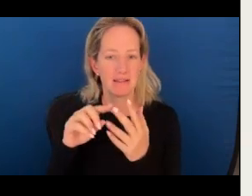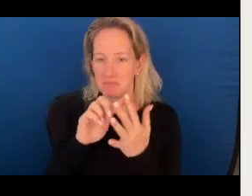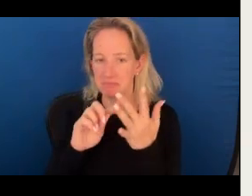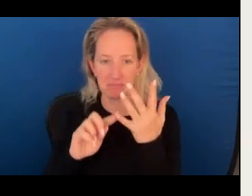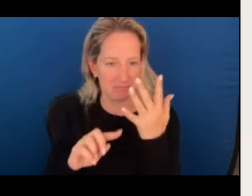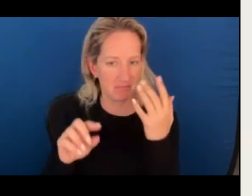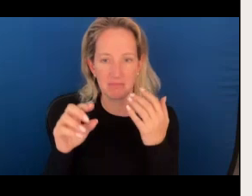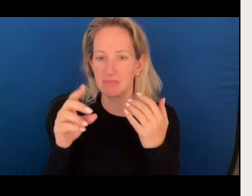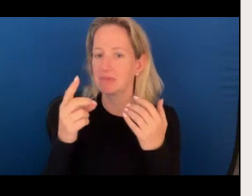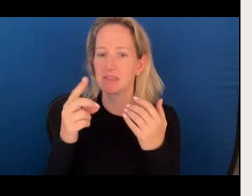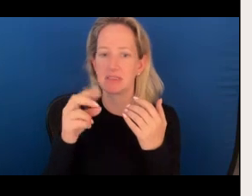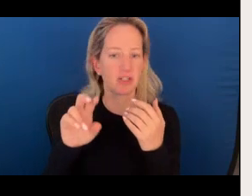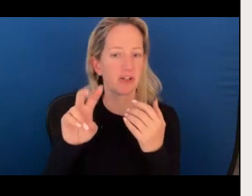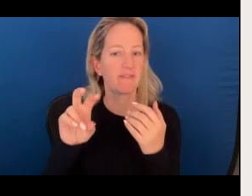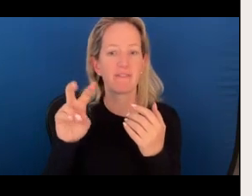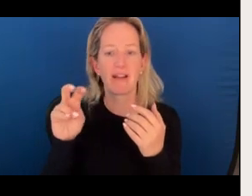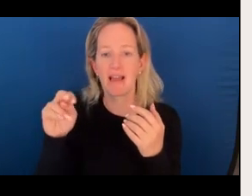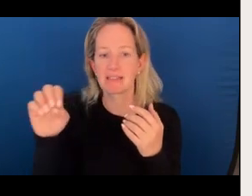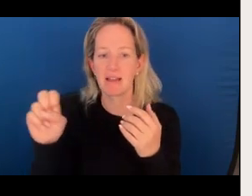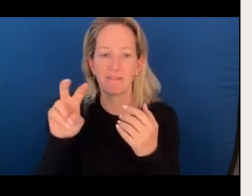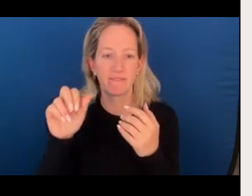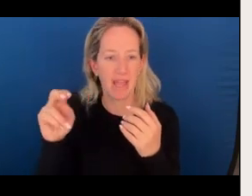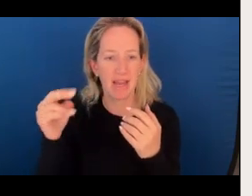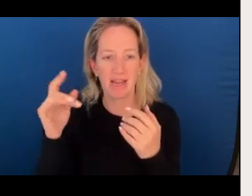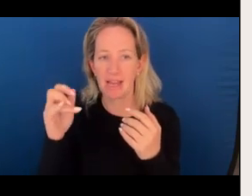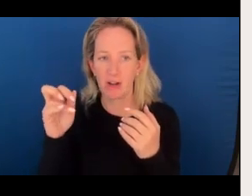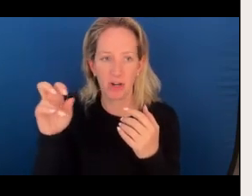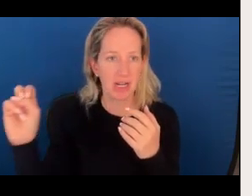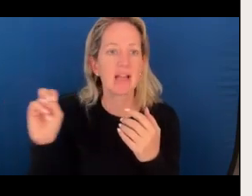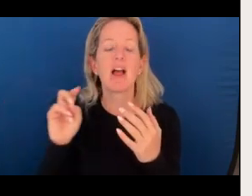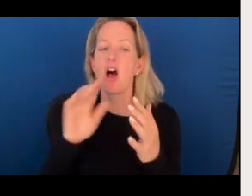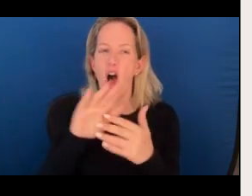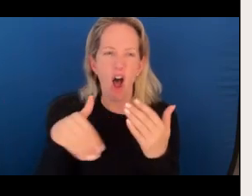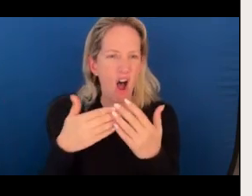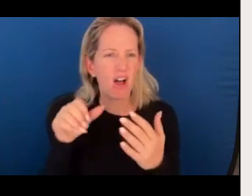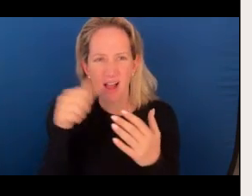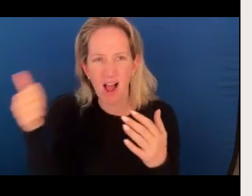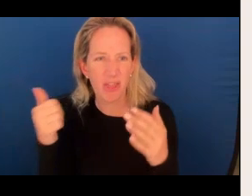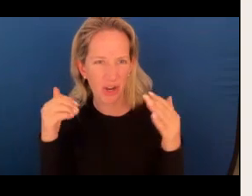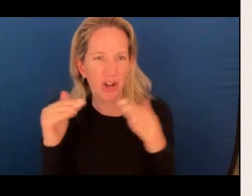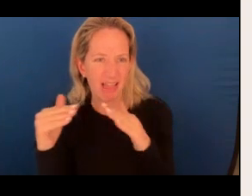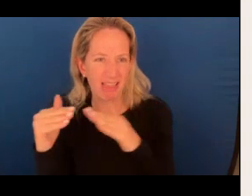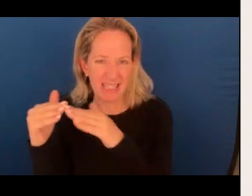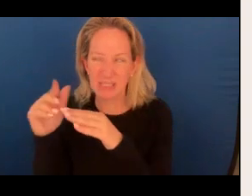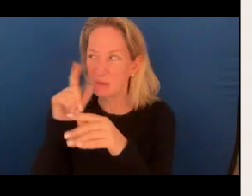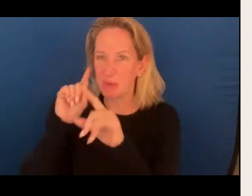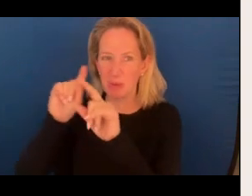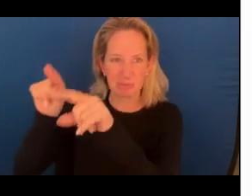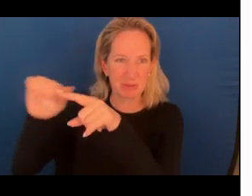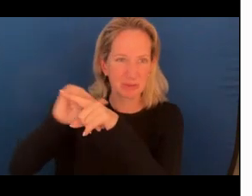on this that's sitting in Alexandria doing training right now. Okay. So